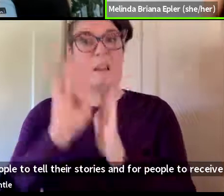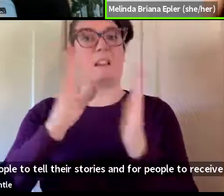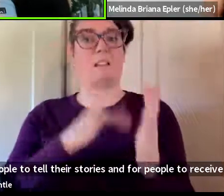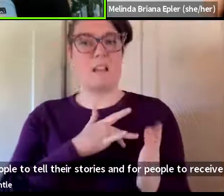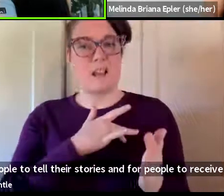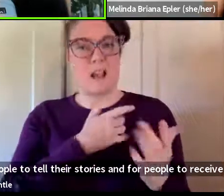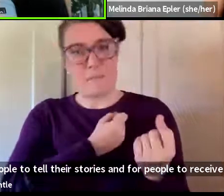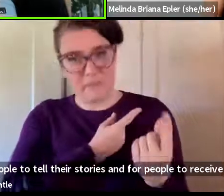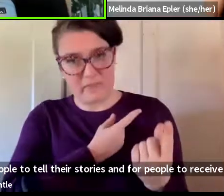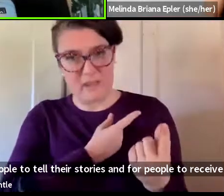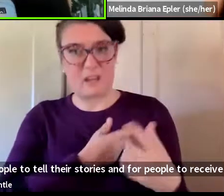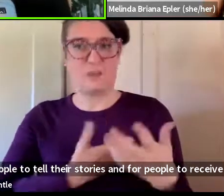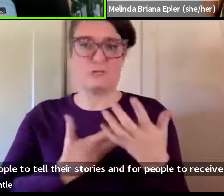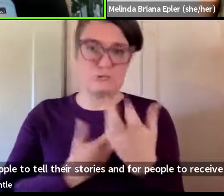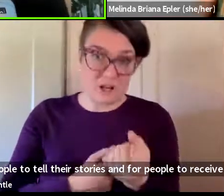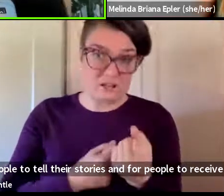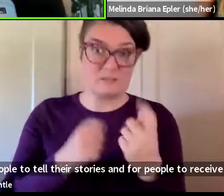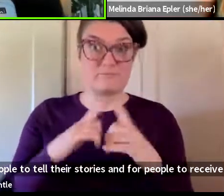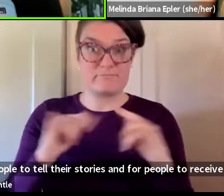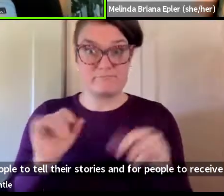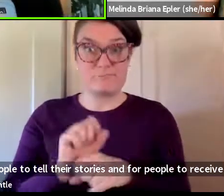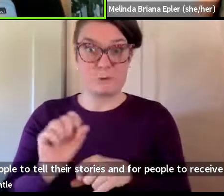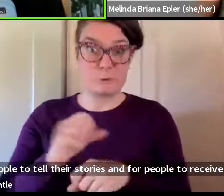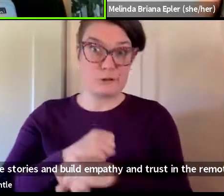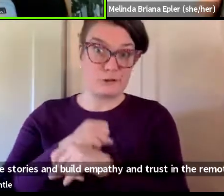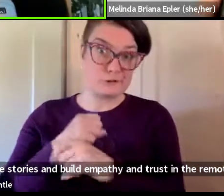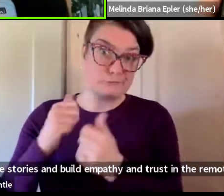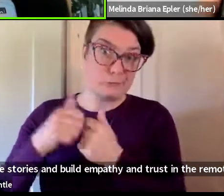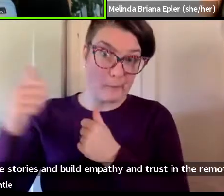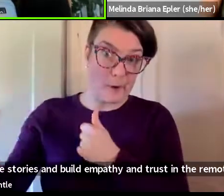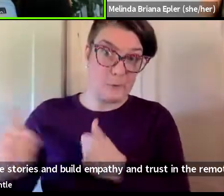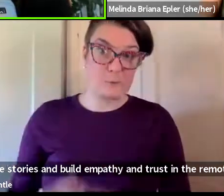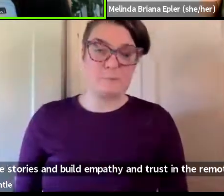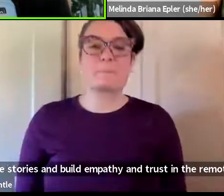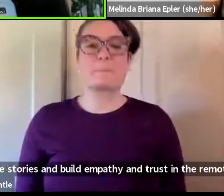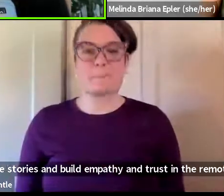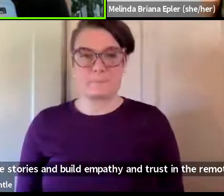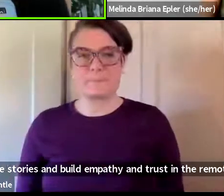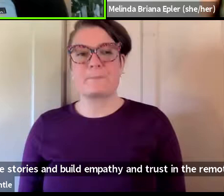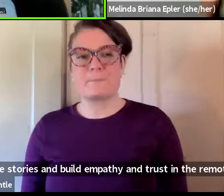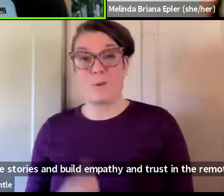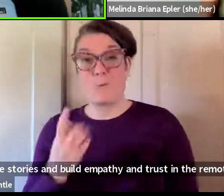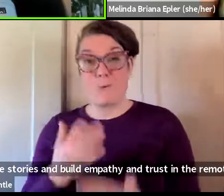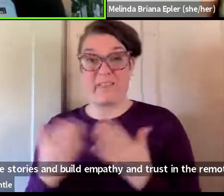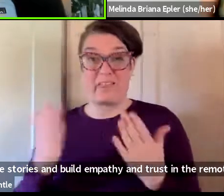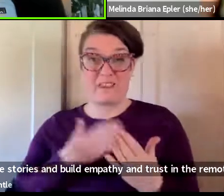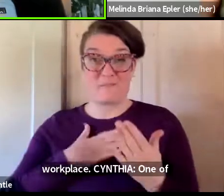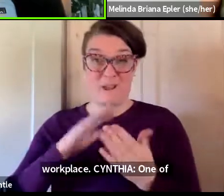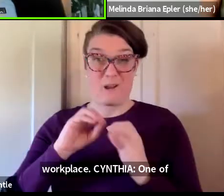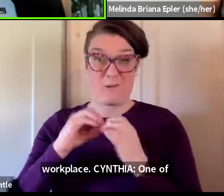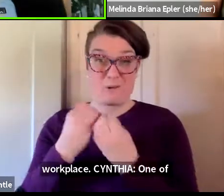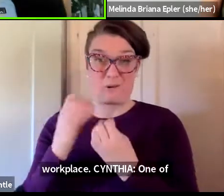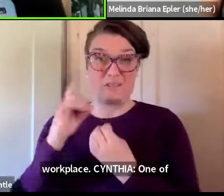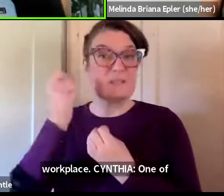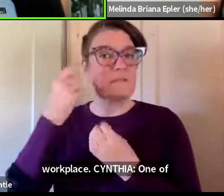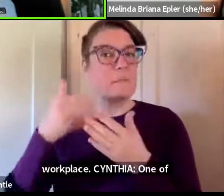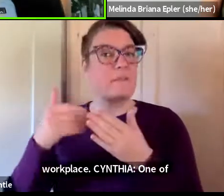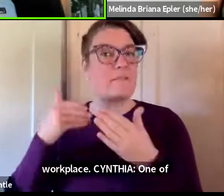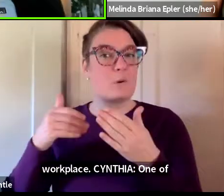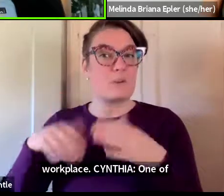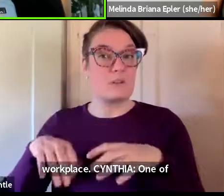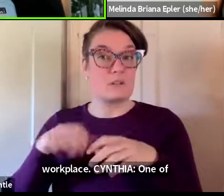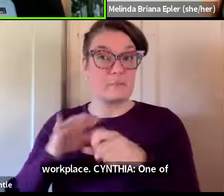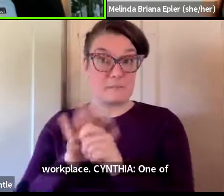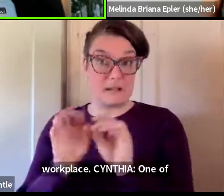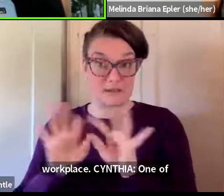trust in the remote workplace. Yeah. One of the things that the Kapor Center did, this was before the pandemic, they had stories of